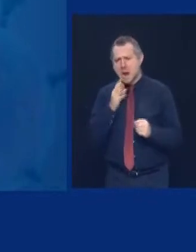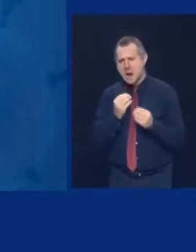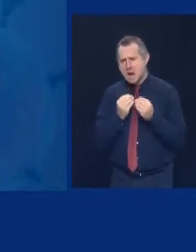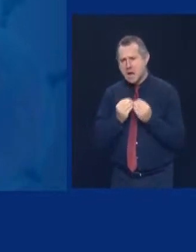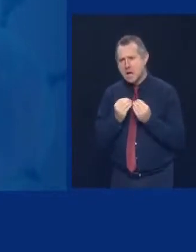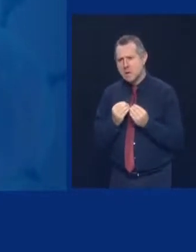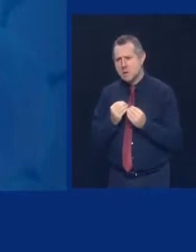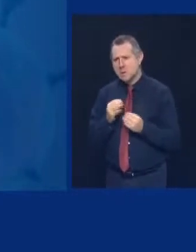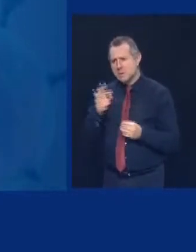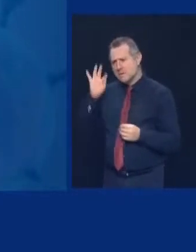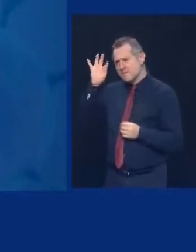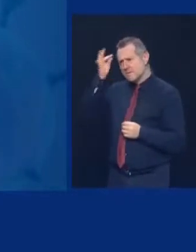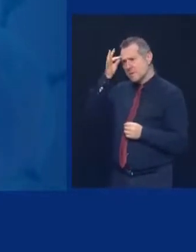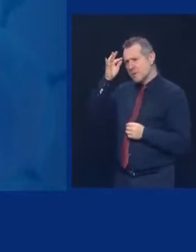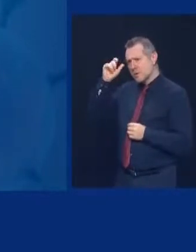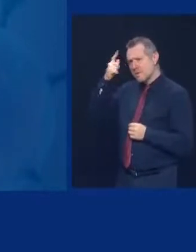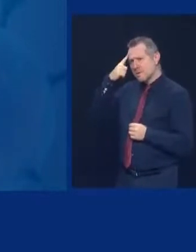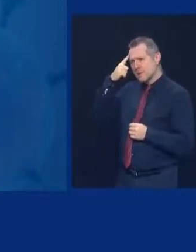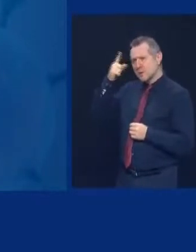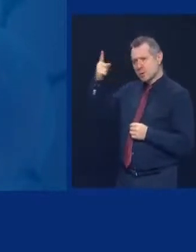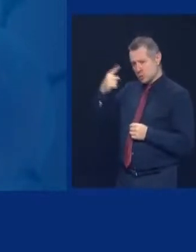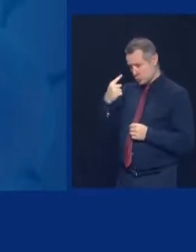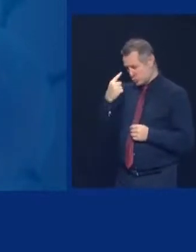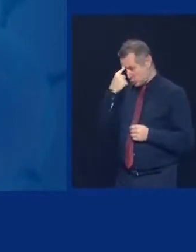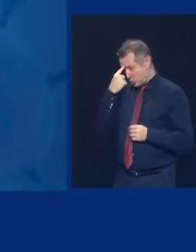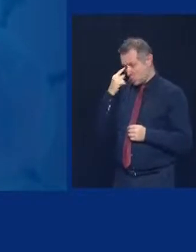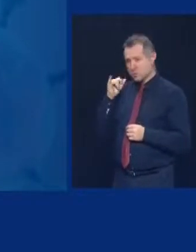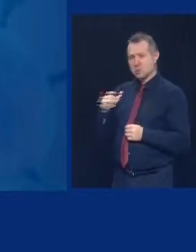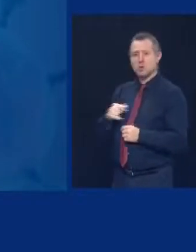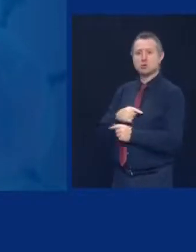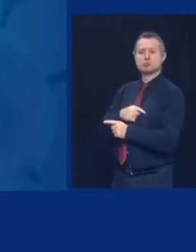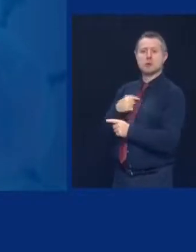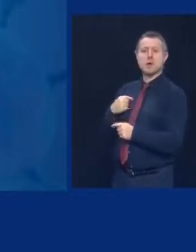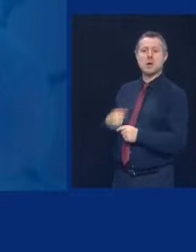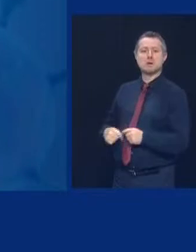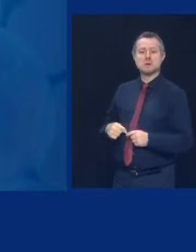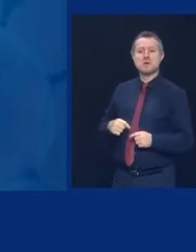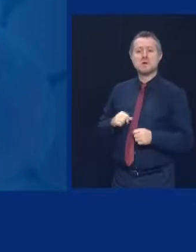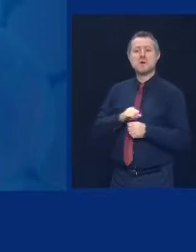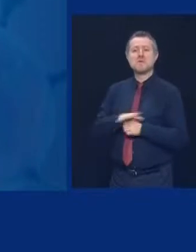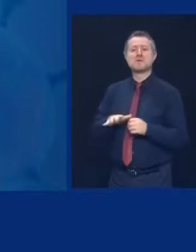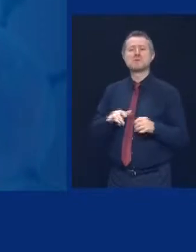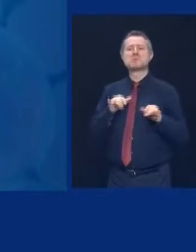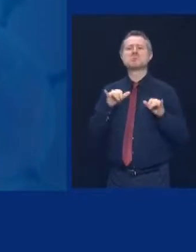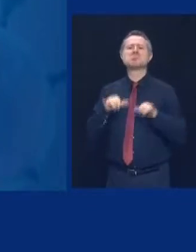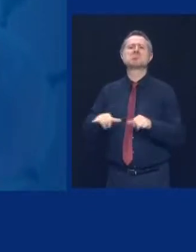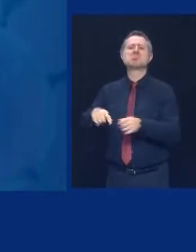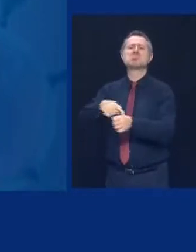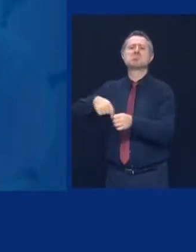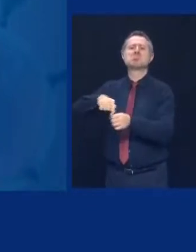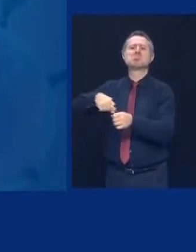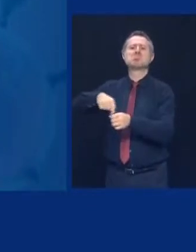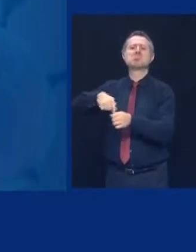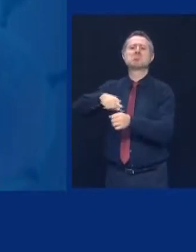thought that the China virus would stay in China for 3 months